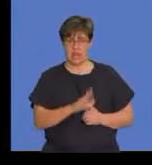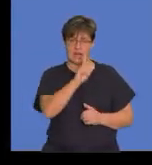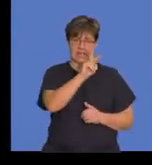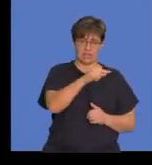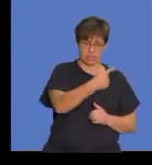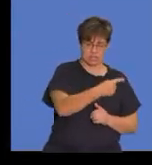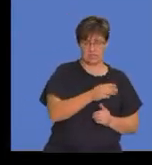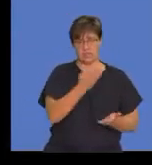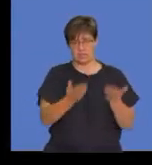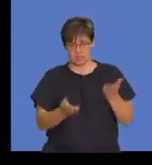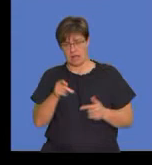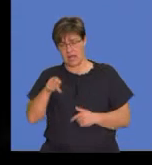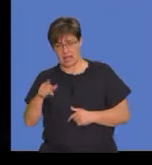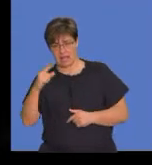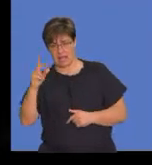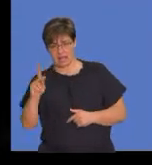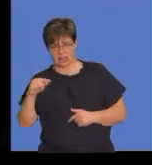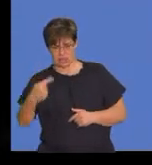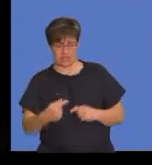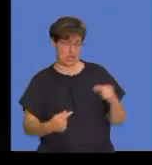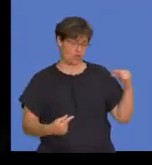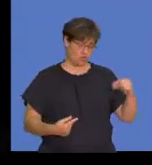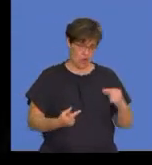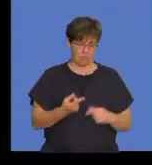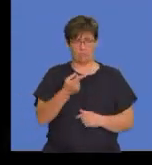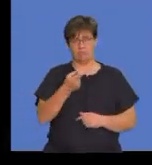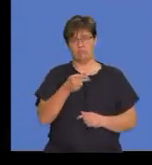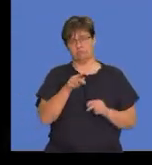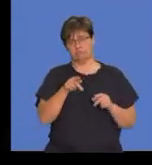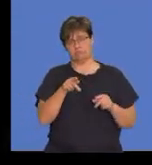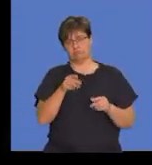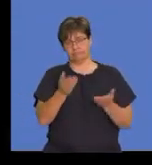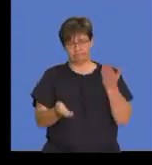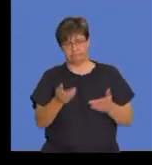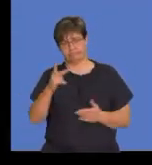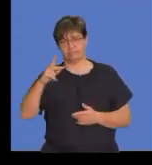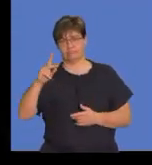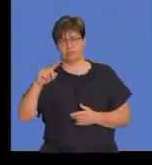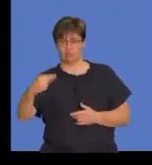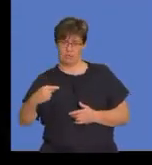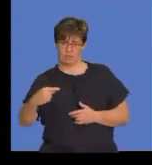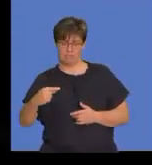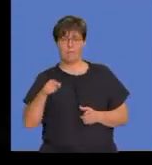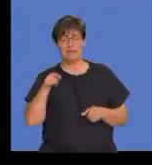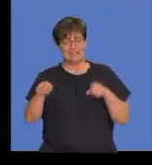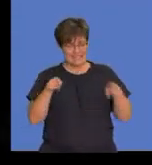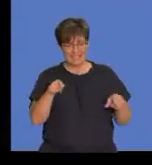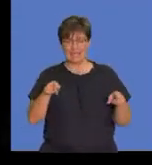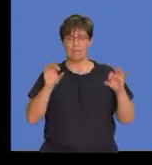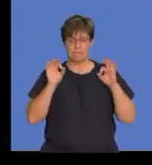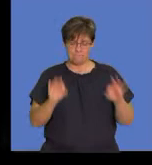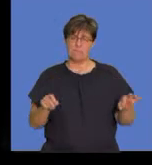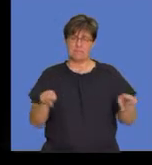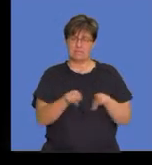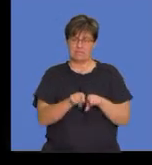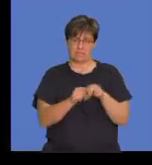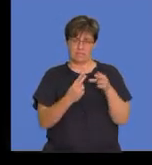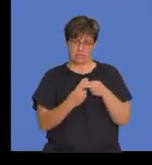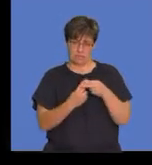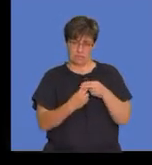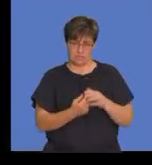kgs is to kgs, grams is to grams. So it must be two quantities that have the same